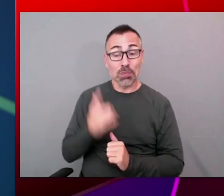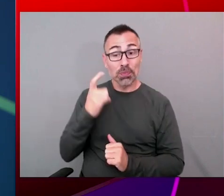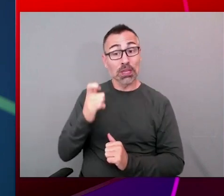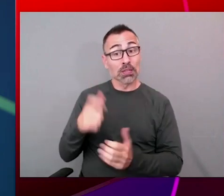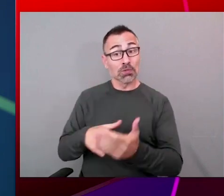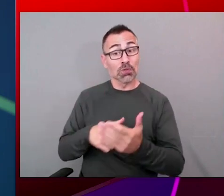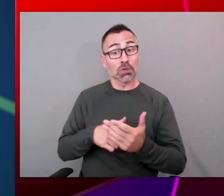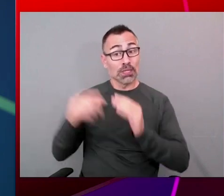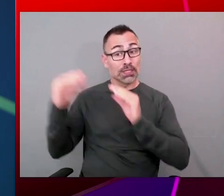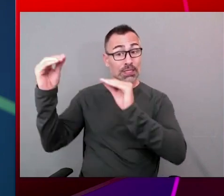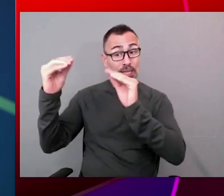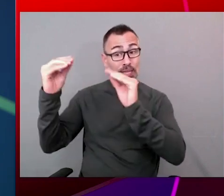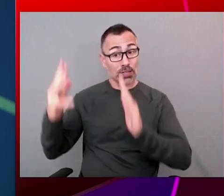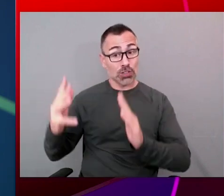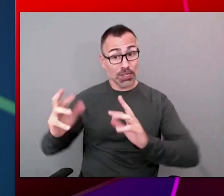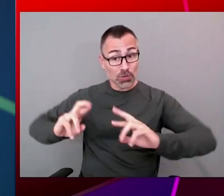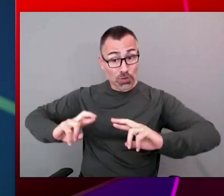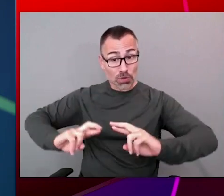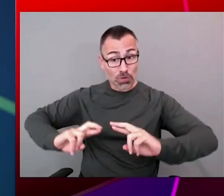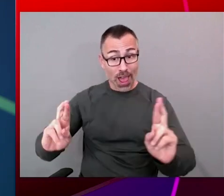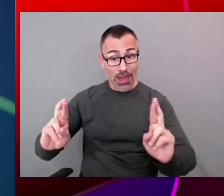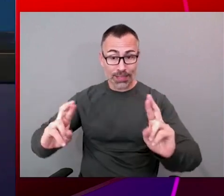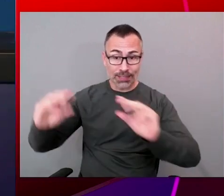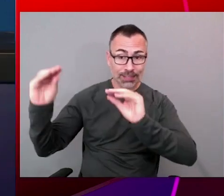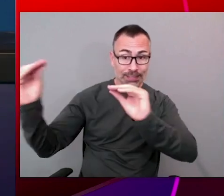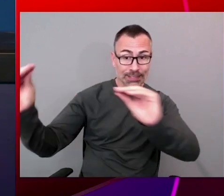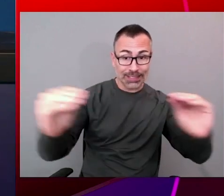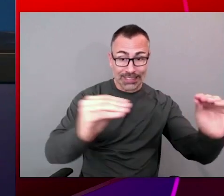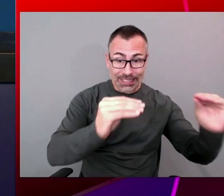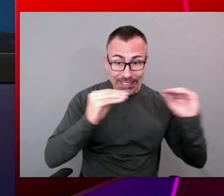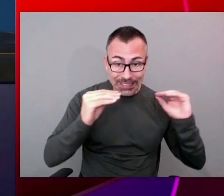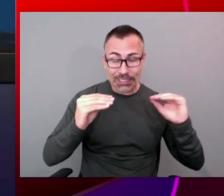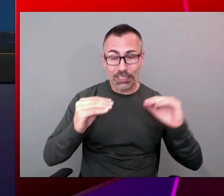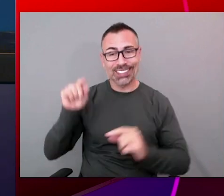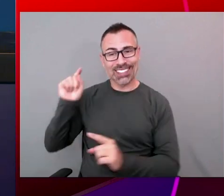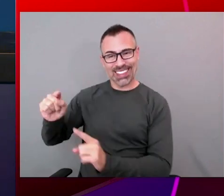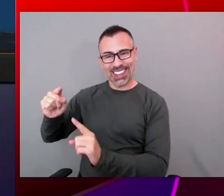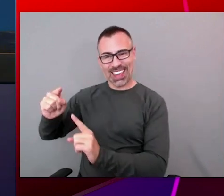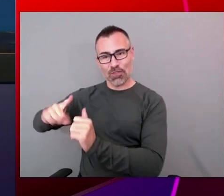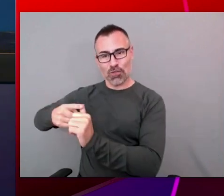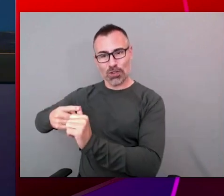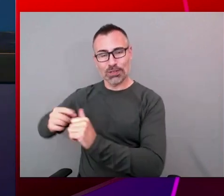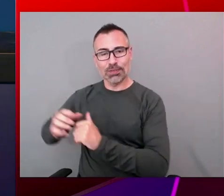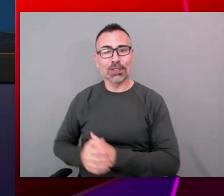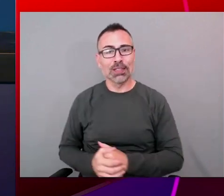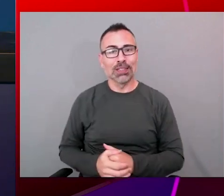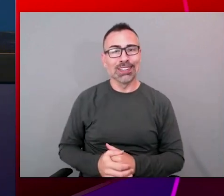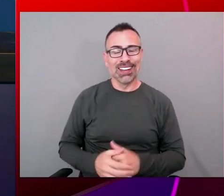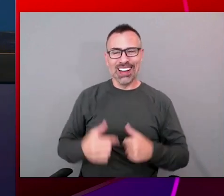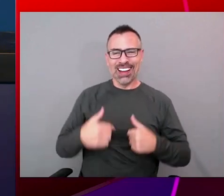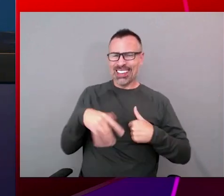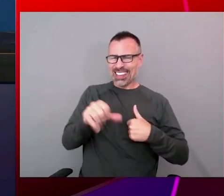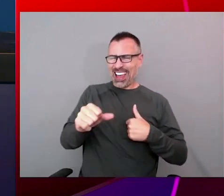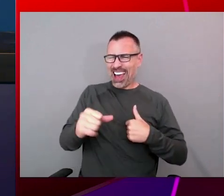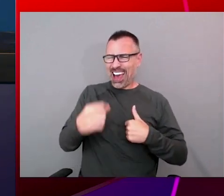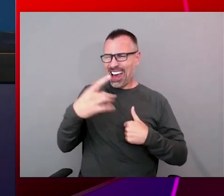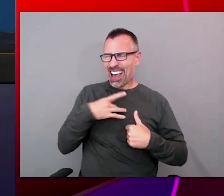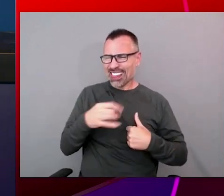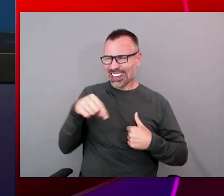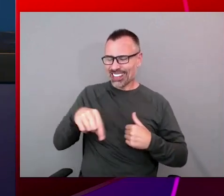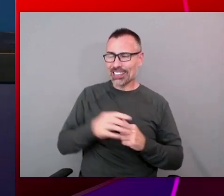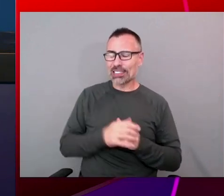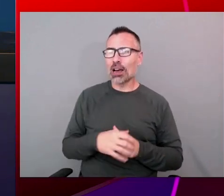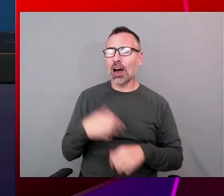educators prepared to be able to teach. They're the front line. Yeah, they're the front line. Yeah, I love the way this is going. I mean, I can remember the launch